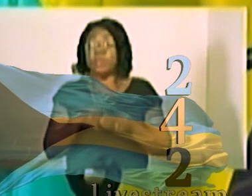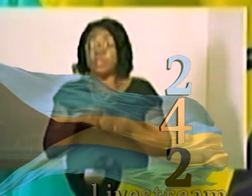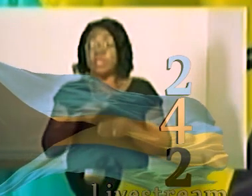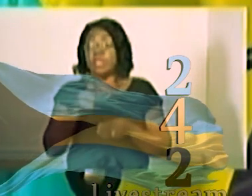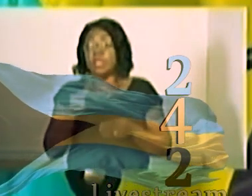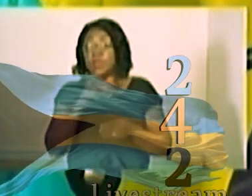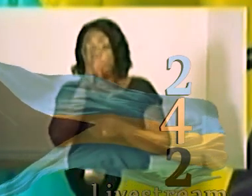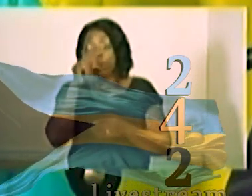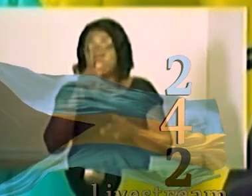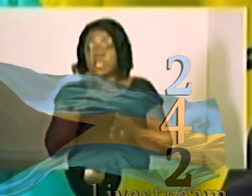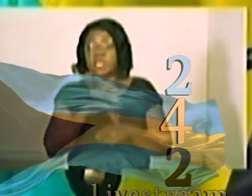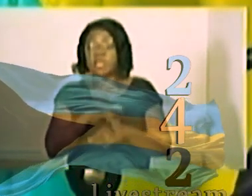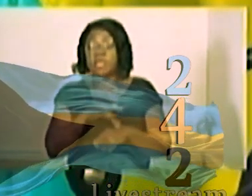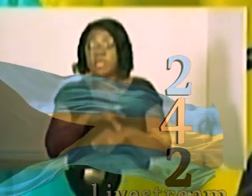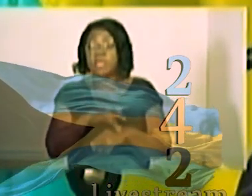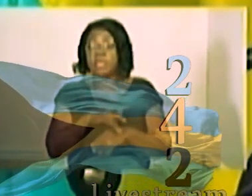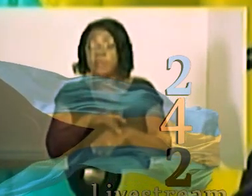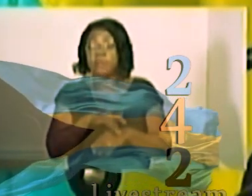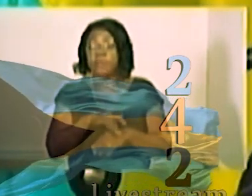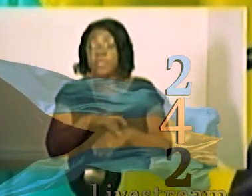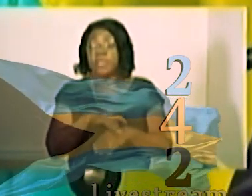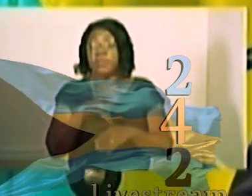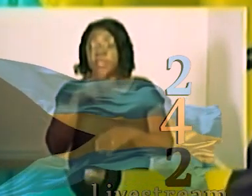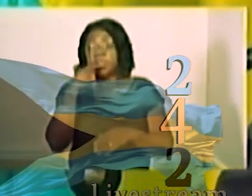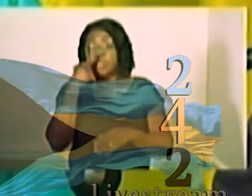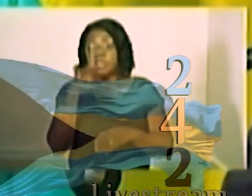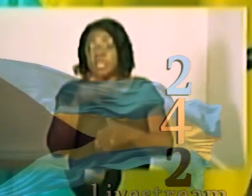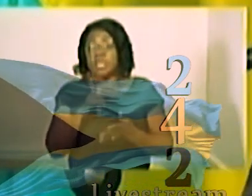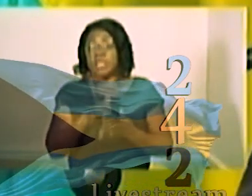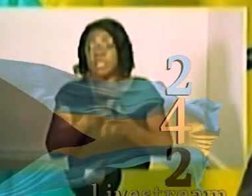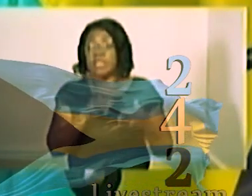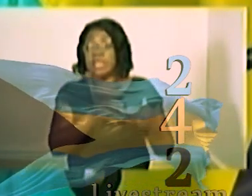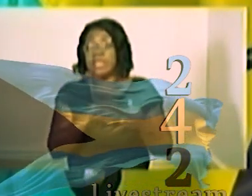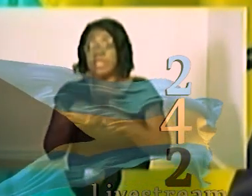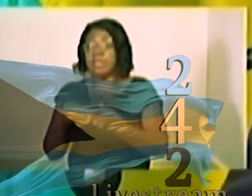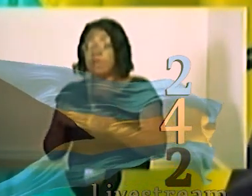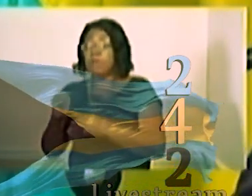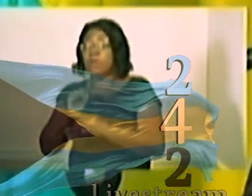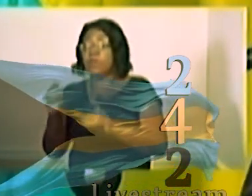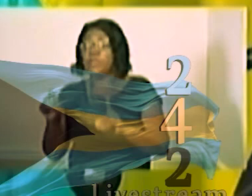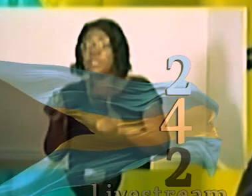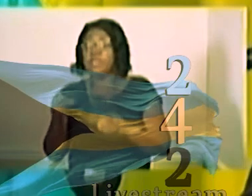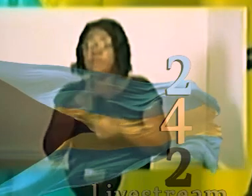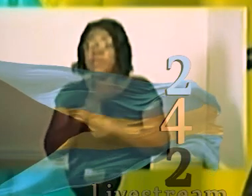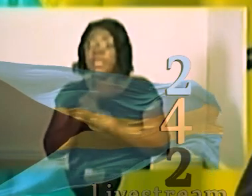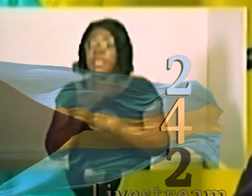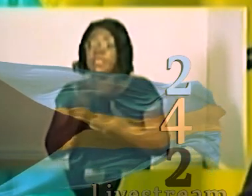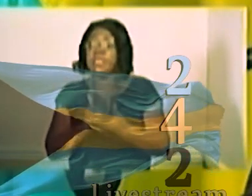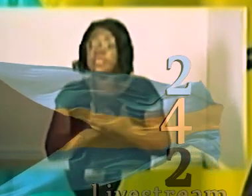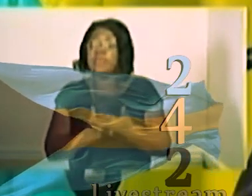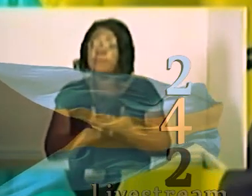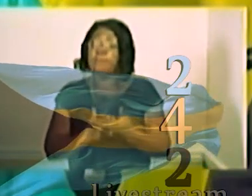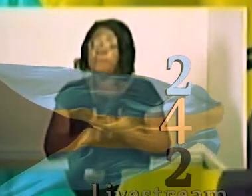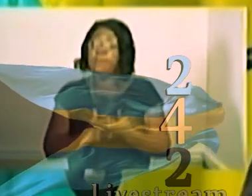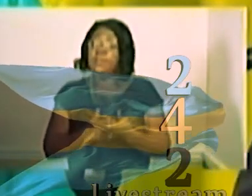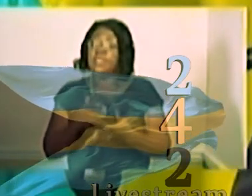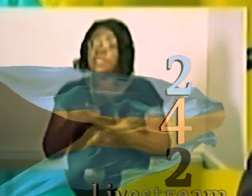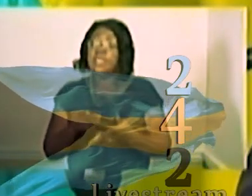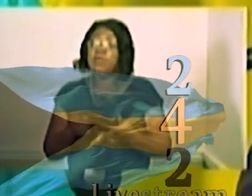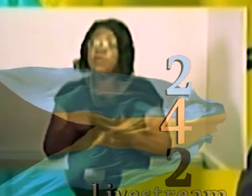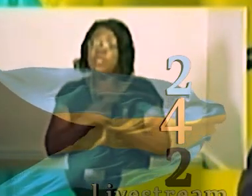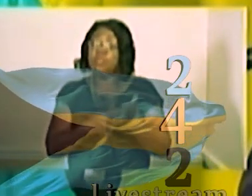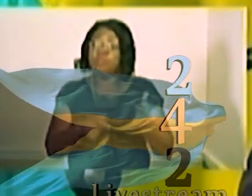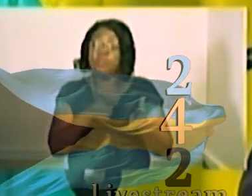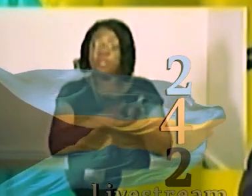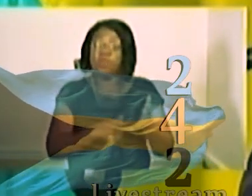to clarify a particular point, because I note that the leader of the opposition had made some statement that there was discriminatory practice that we were